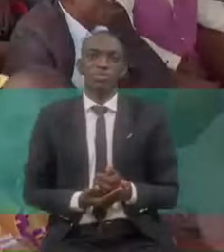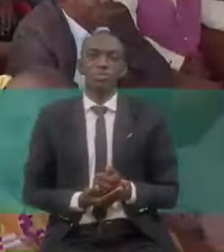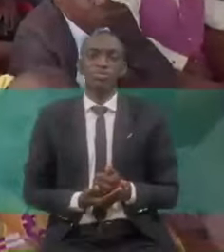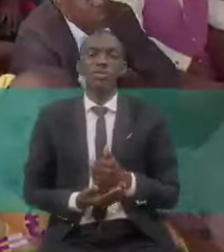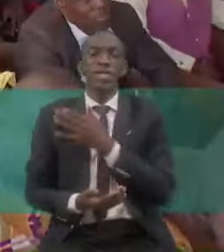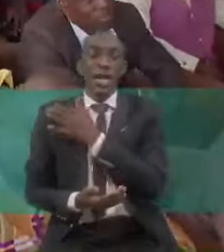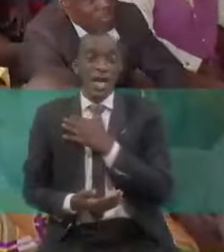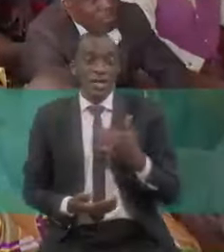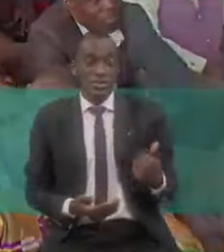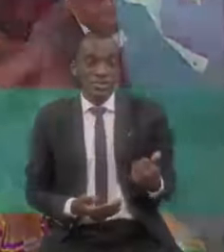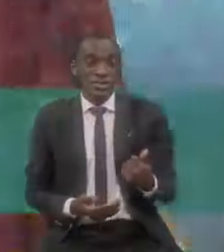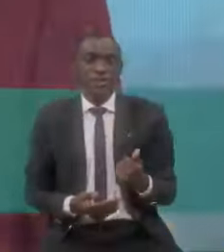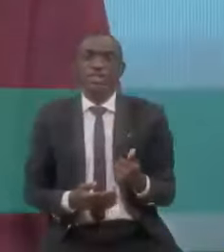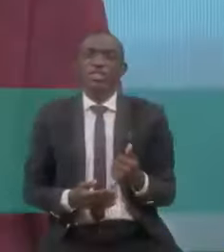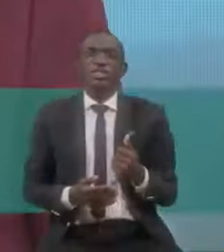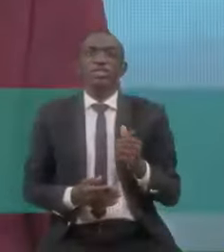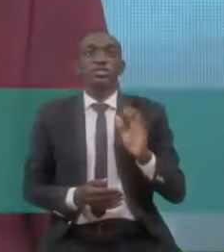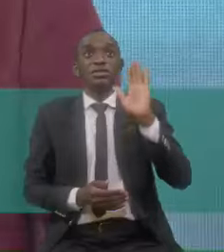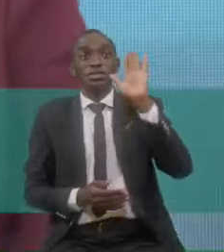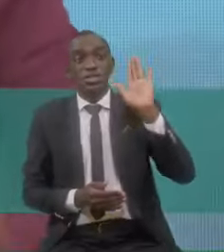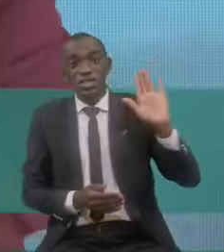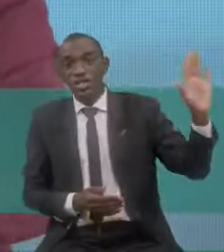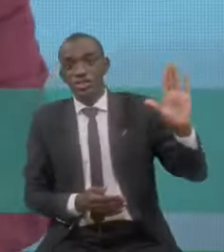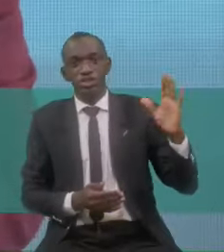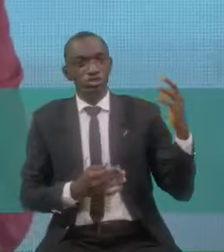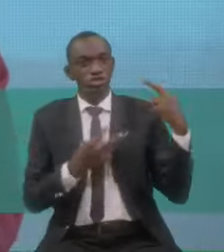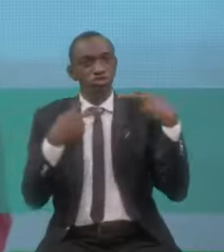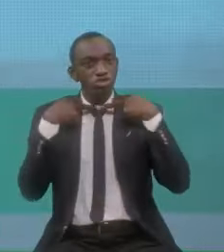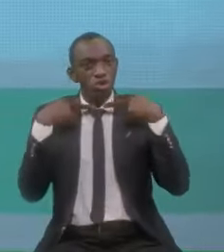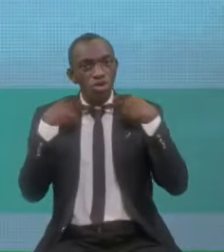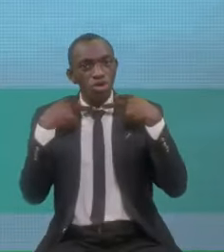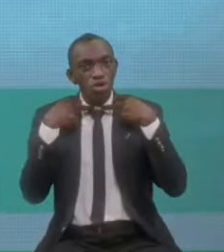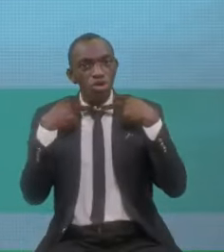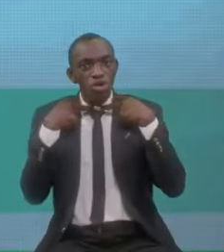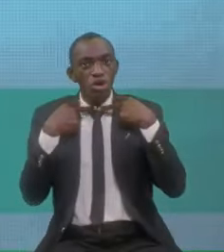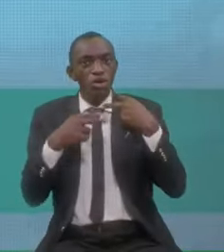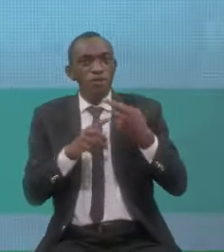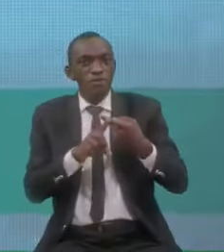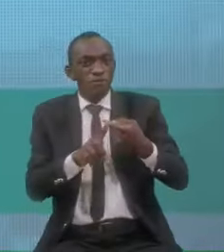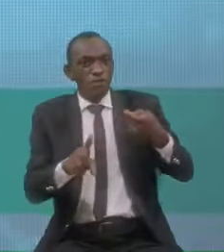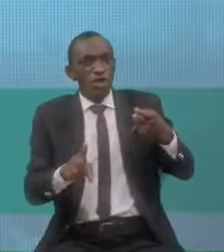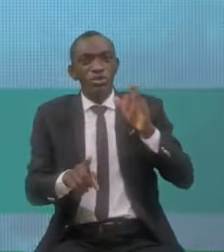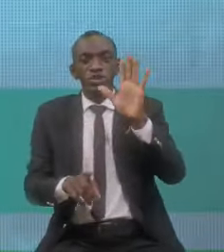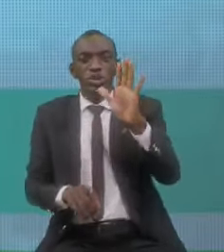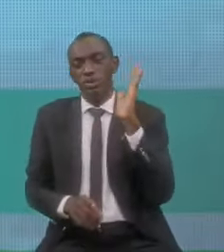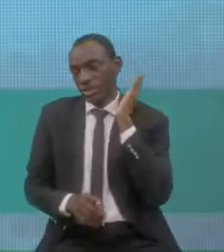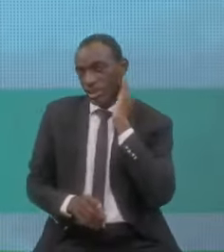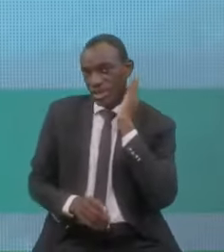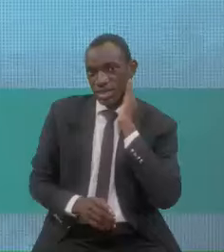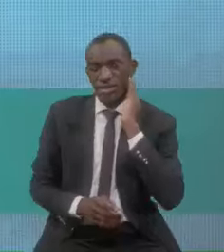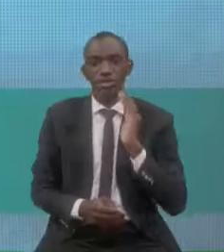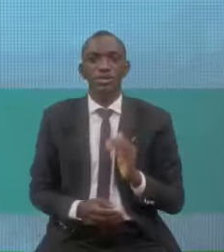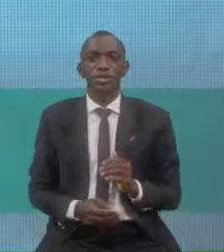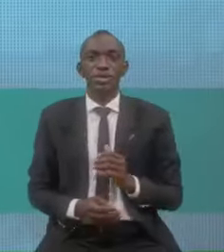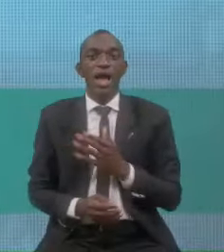And his yoke from off thy neck. And the